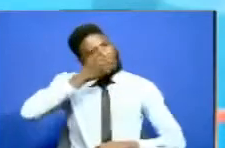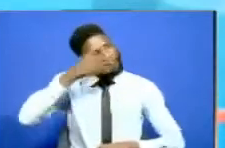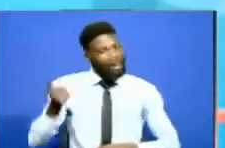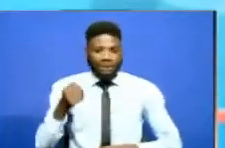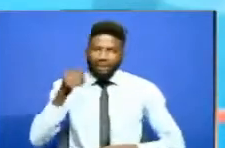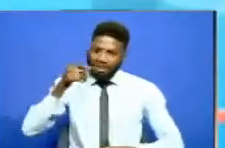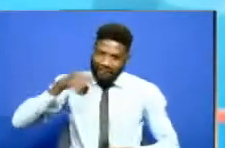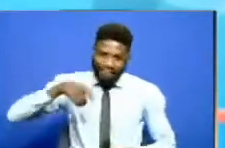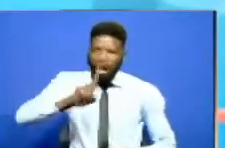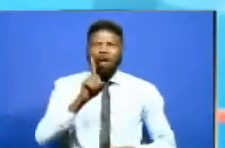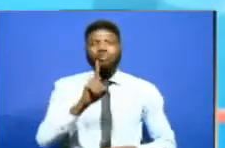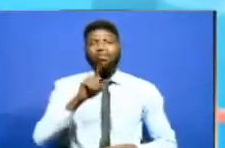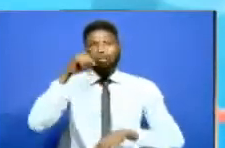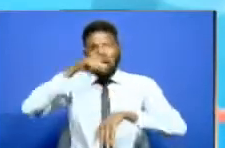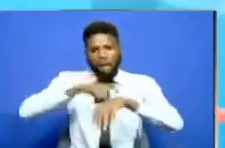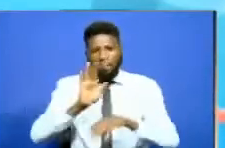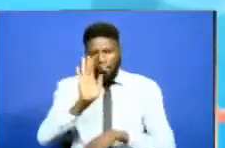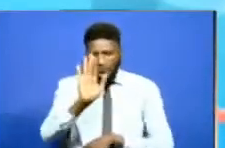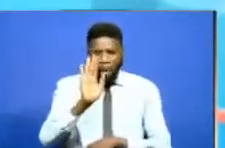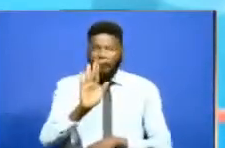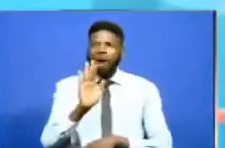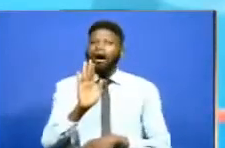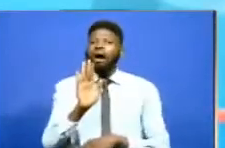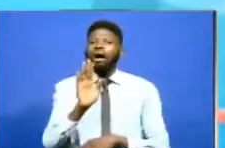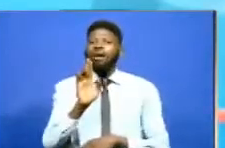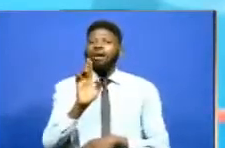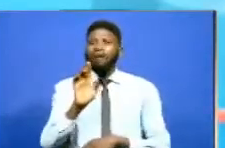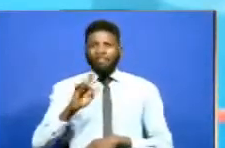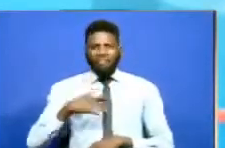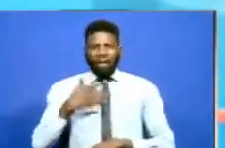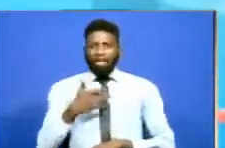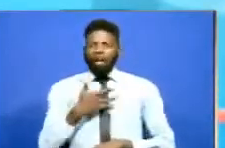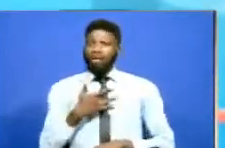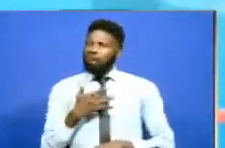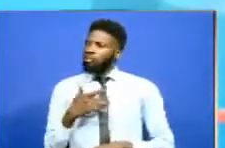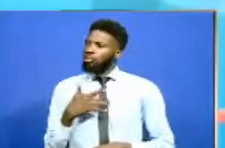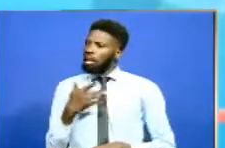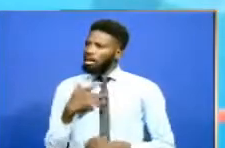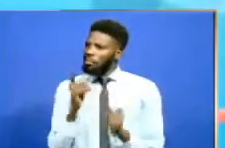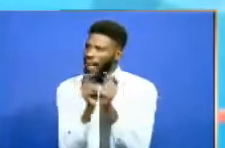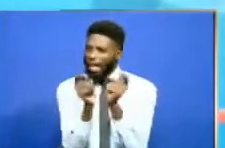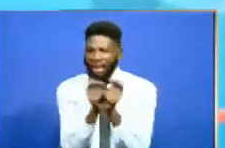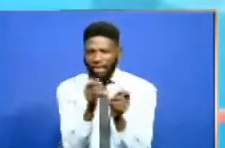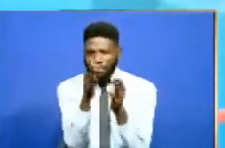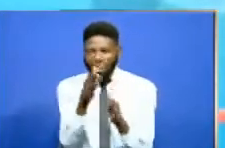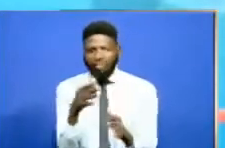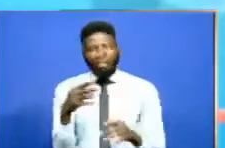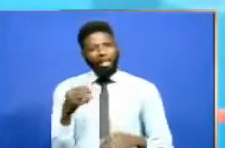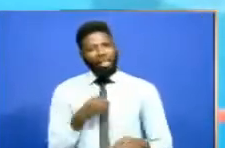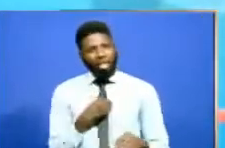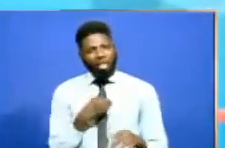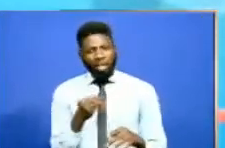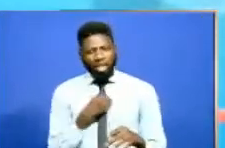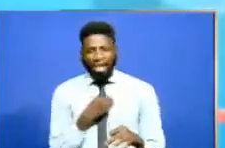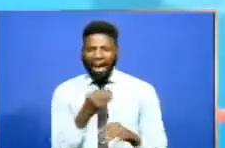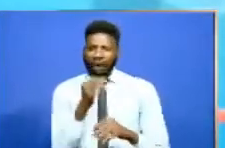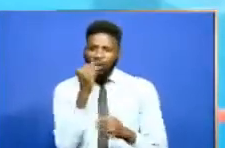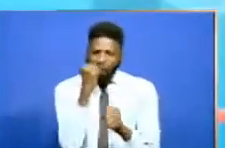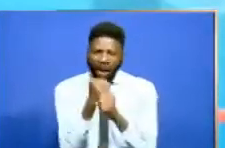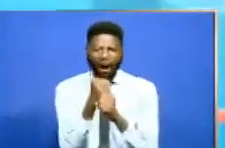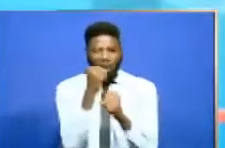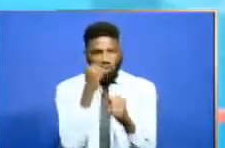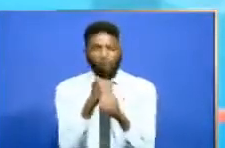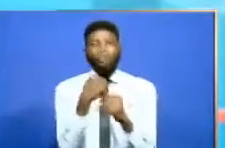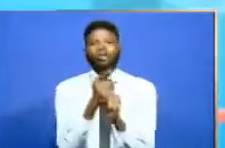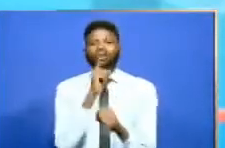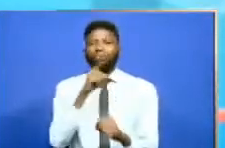time, and we, you know, with that... emotional involvement when they feel pain for the suffering. They will do everything to make sure that you are